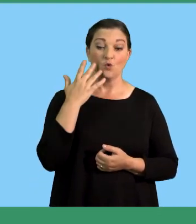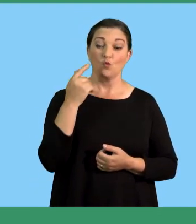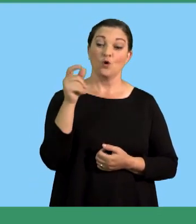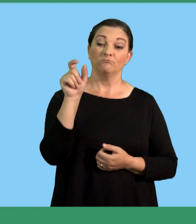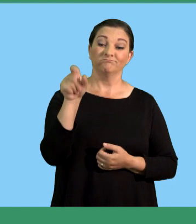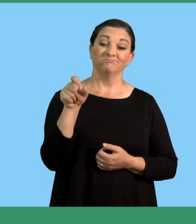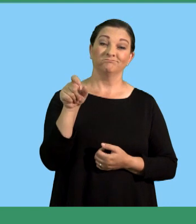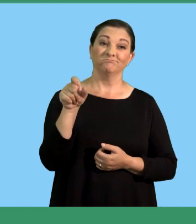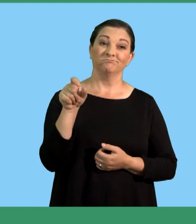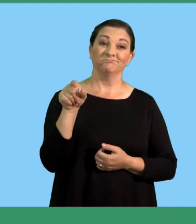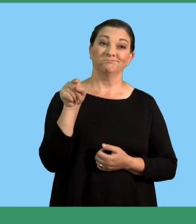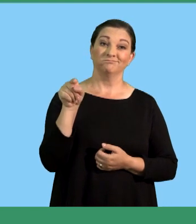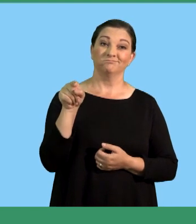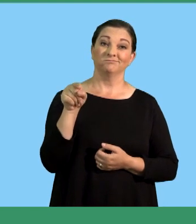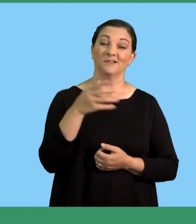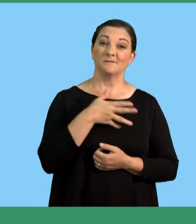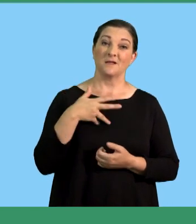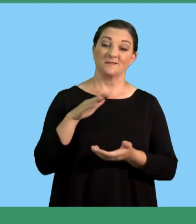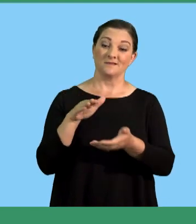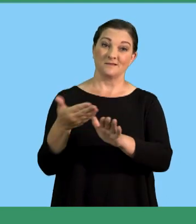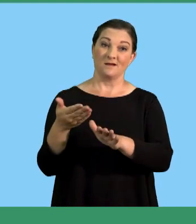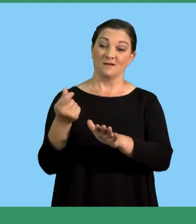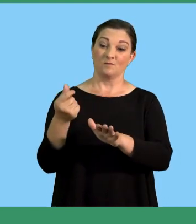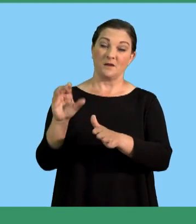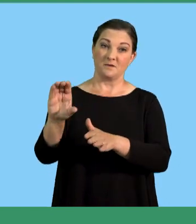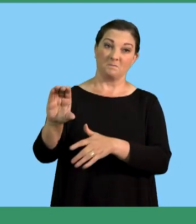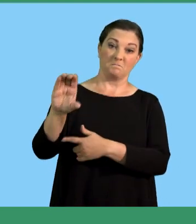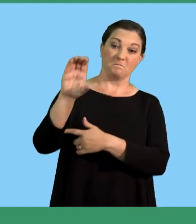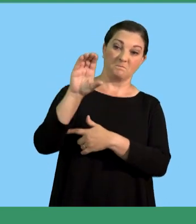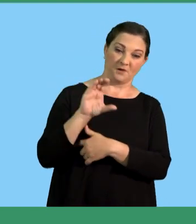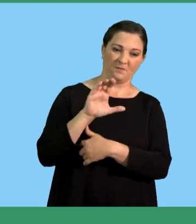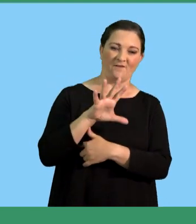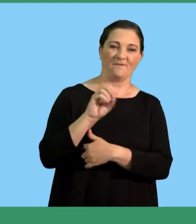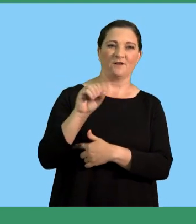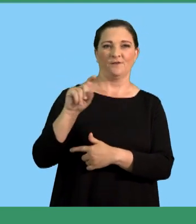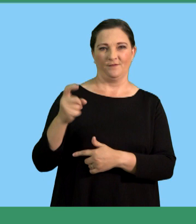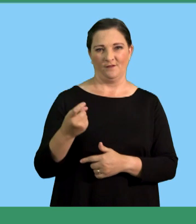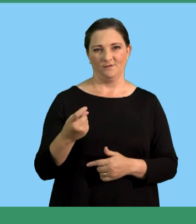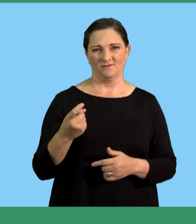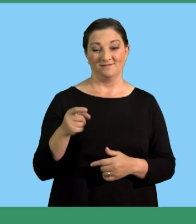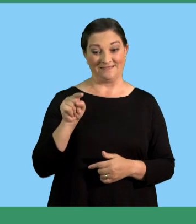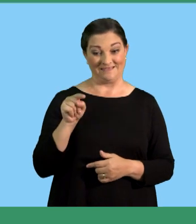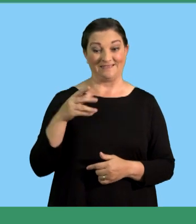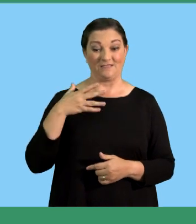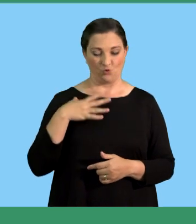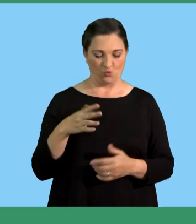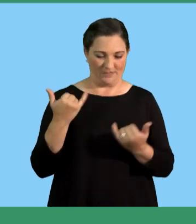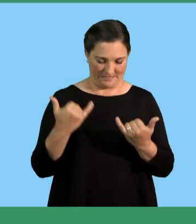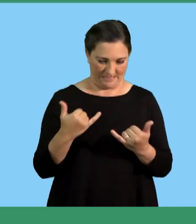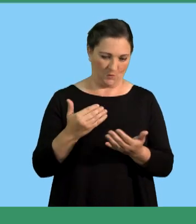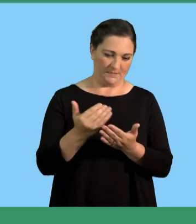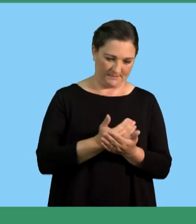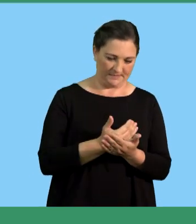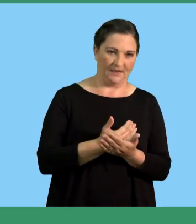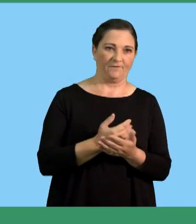his mother. He wants to invest this amount in a safe investment option with guaranteed